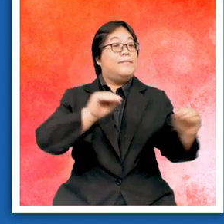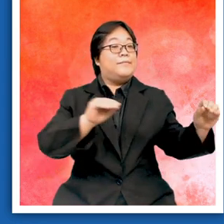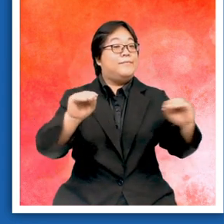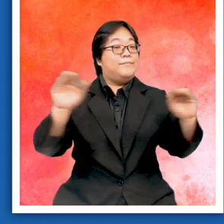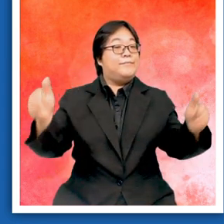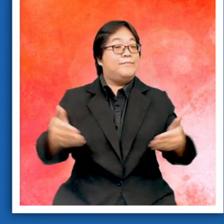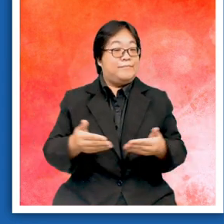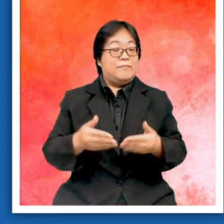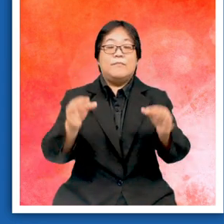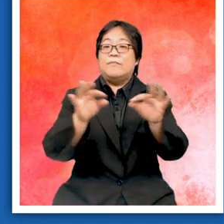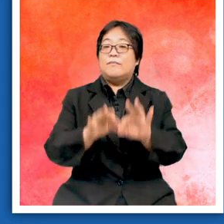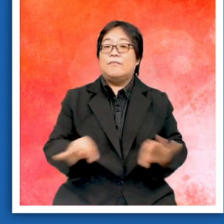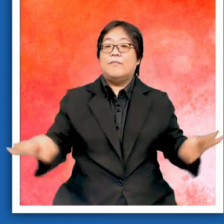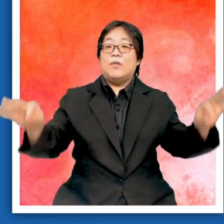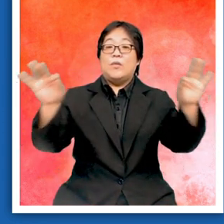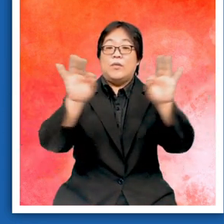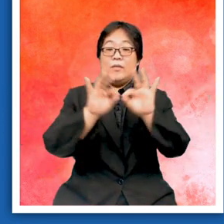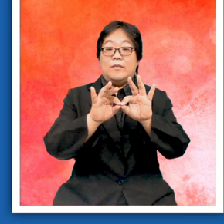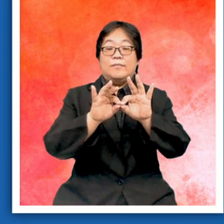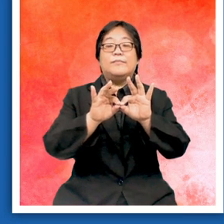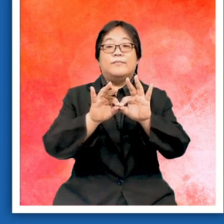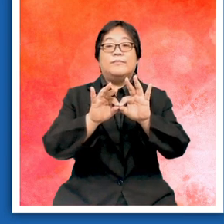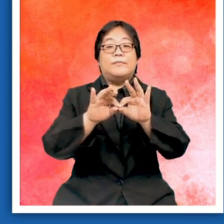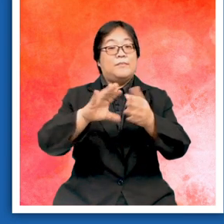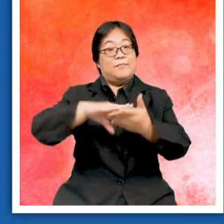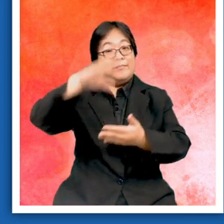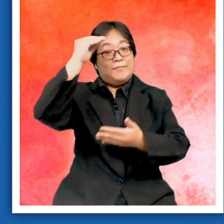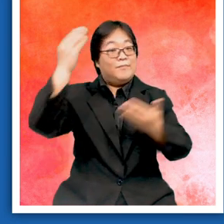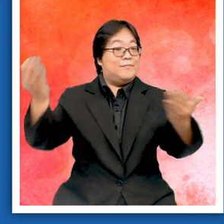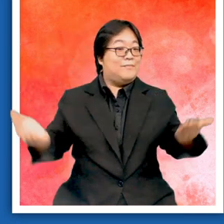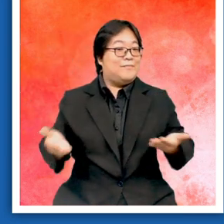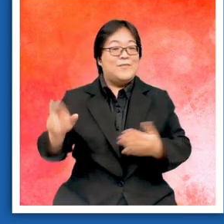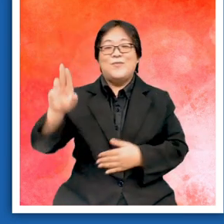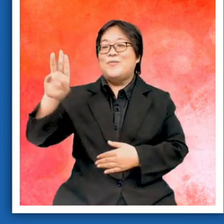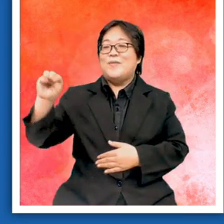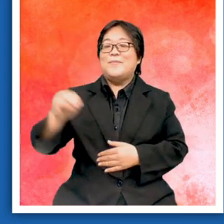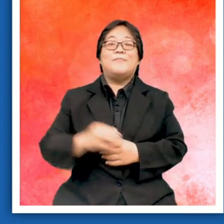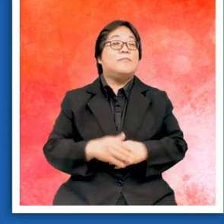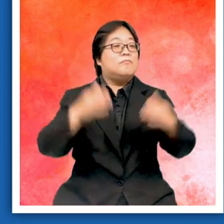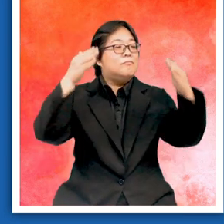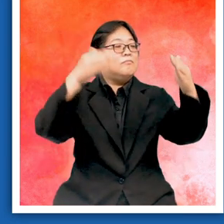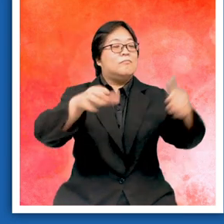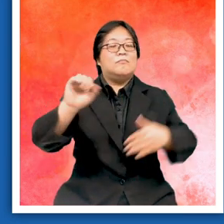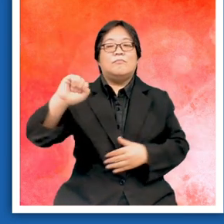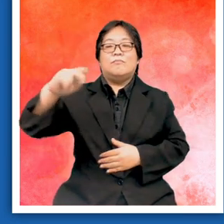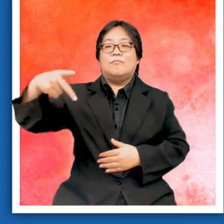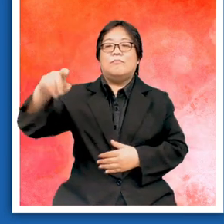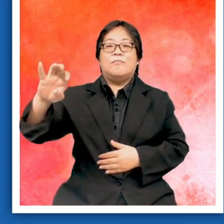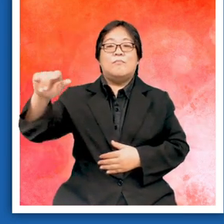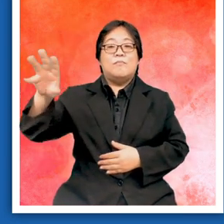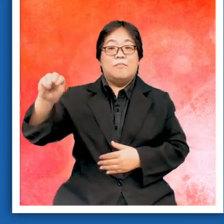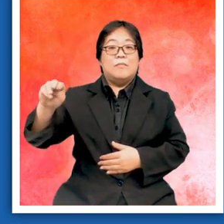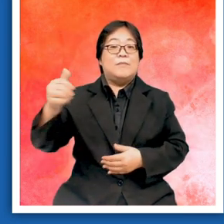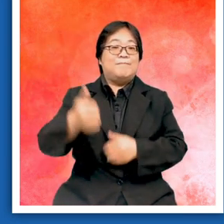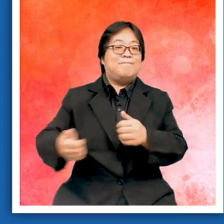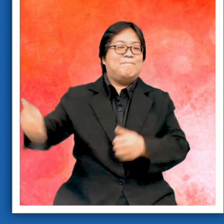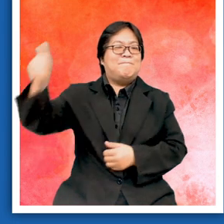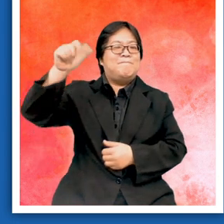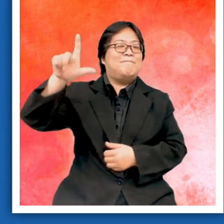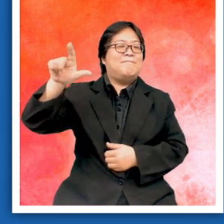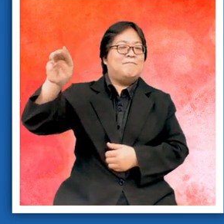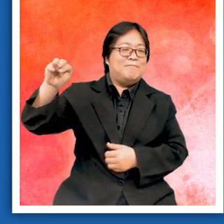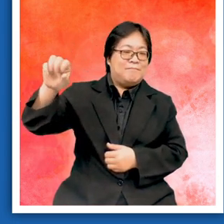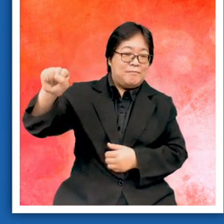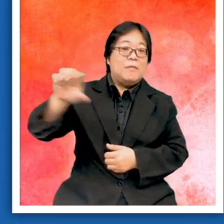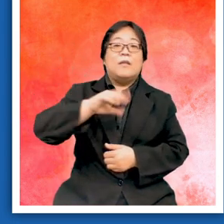you the important aspects of learning in UM, focusing on Spectrum as the main LMS, as well